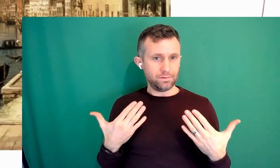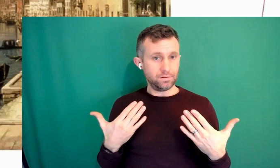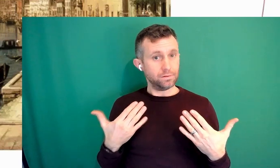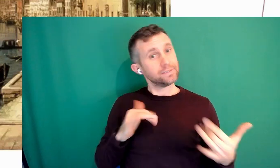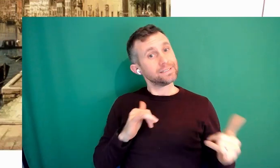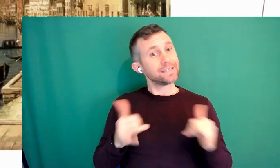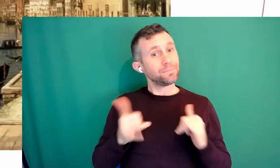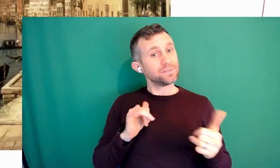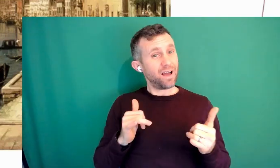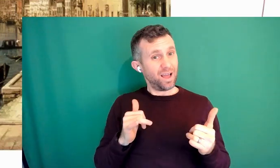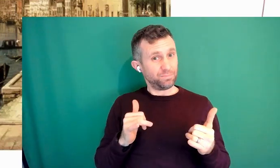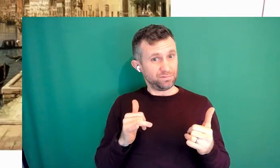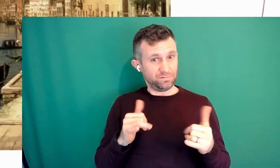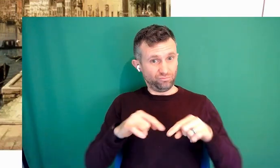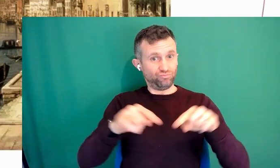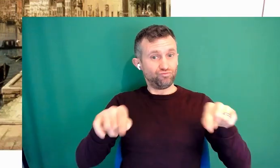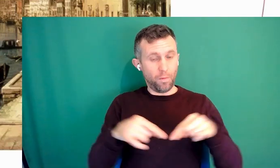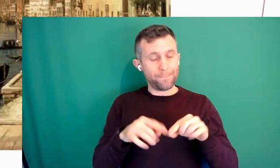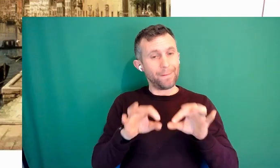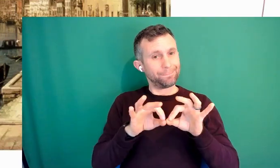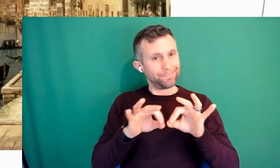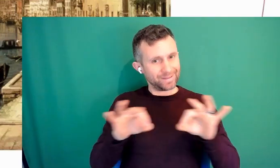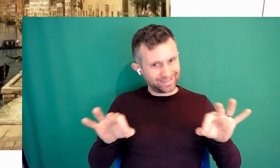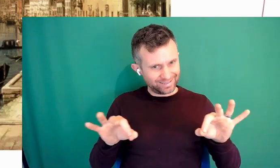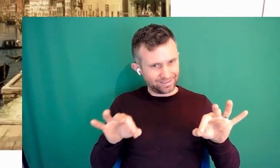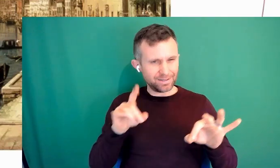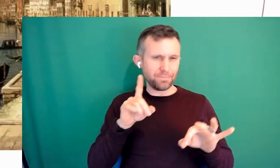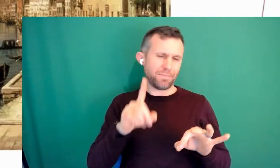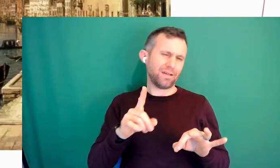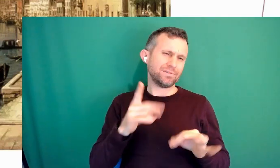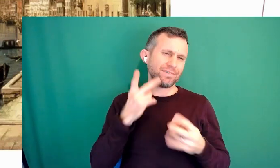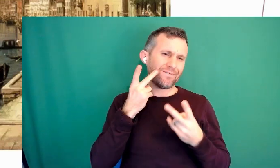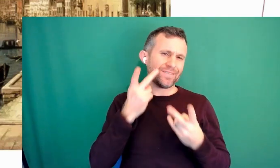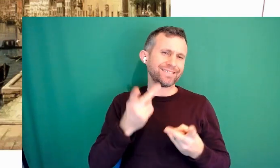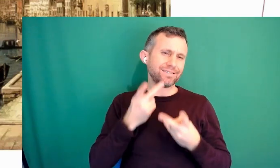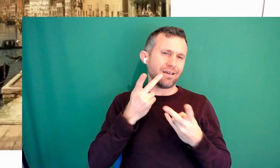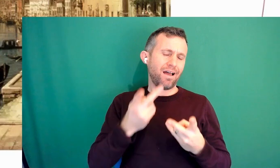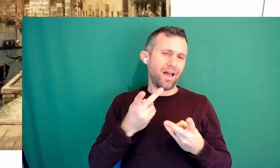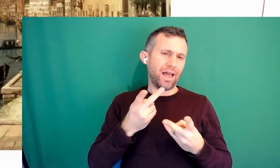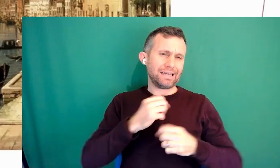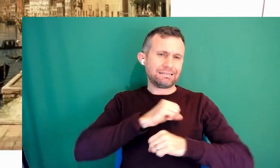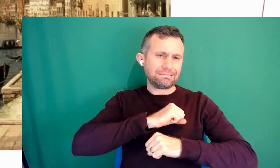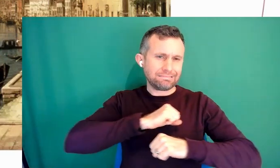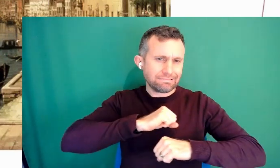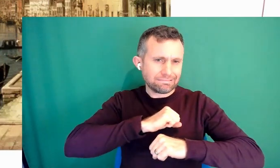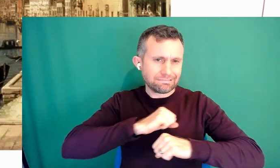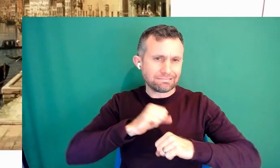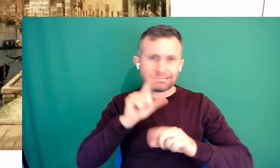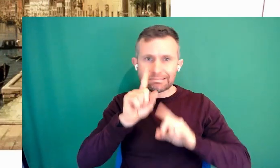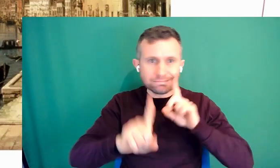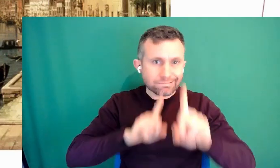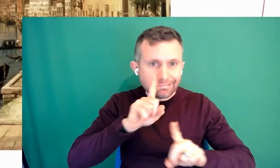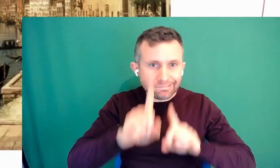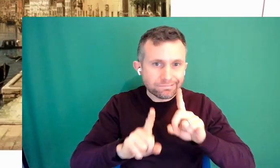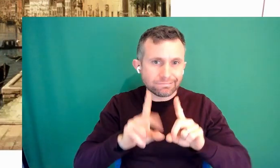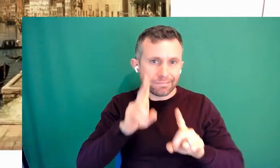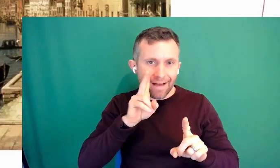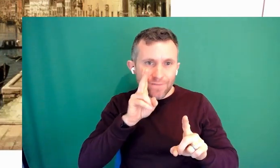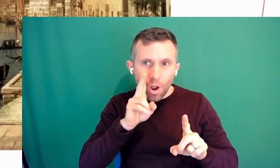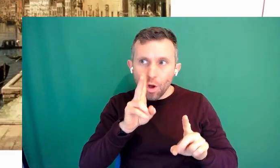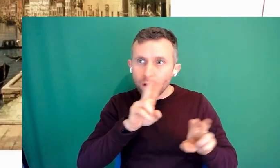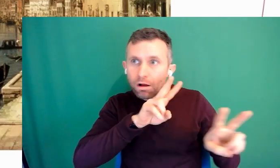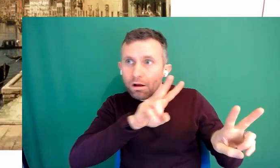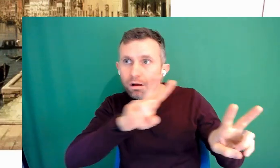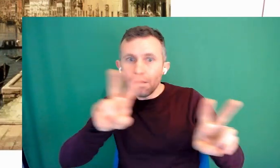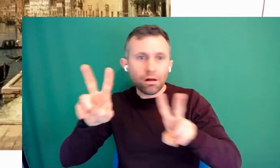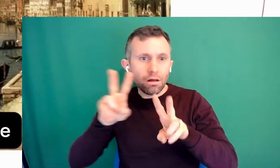best buildings into one view. The painting brings a warmth into the room, the blue of the sky and